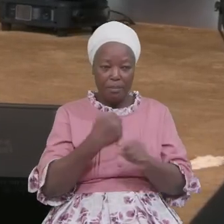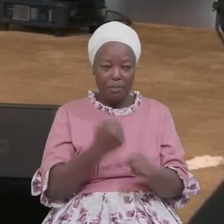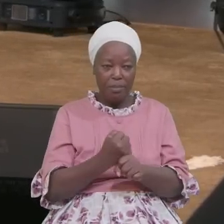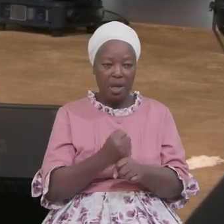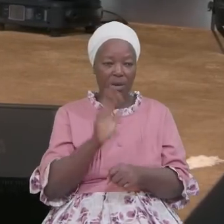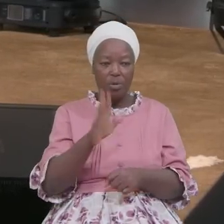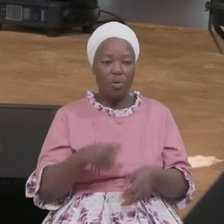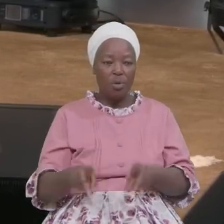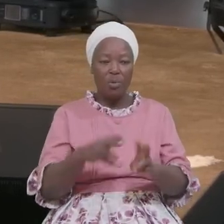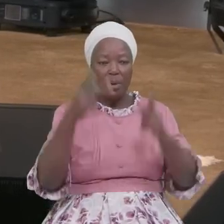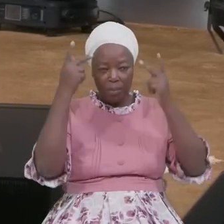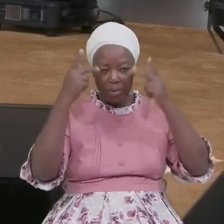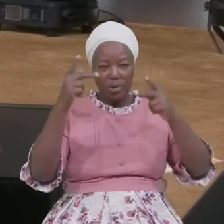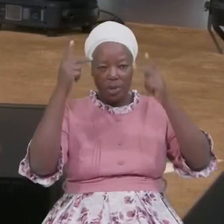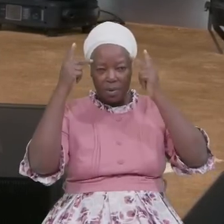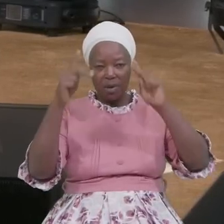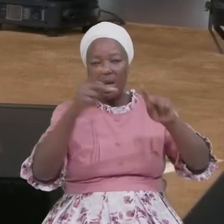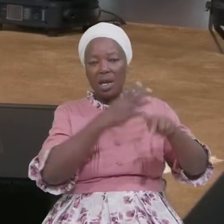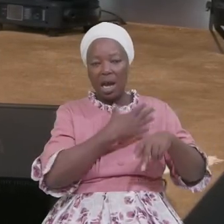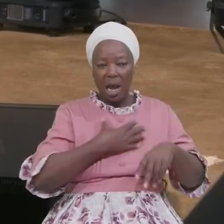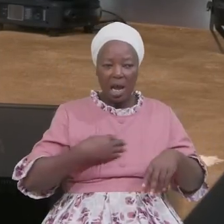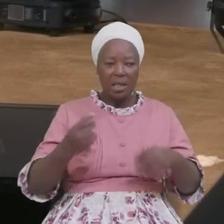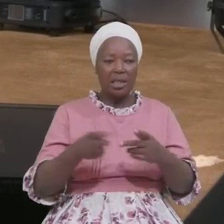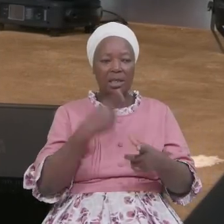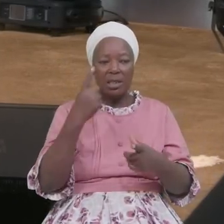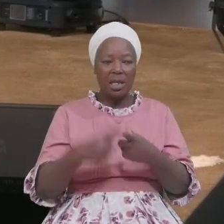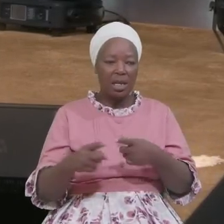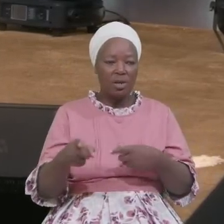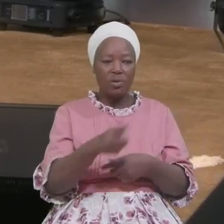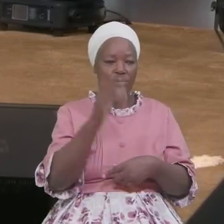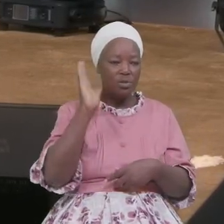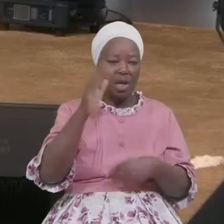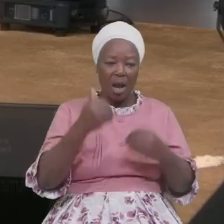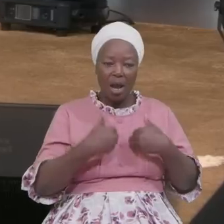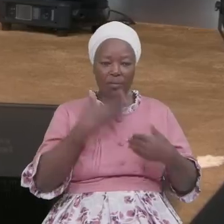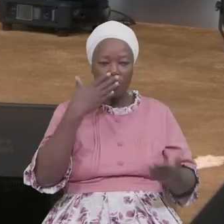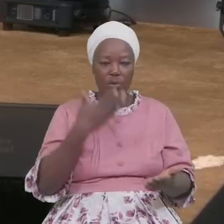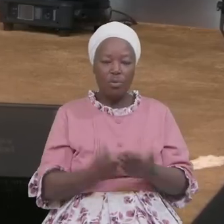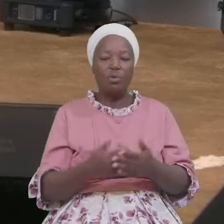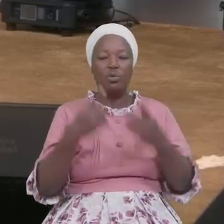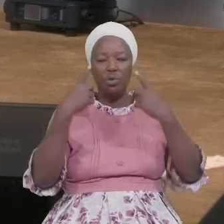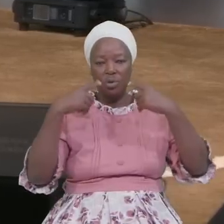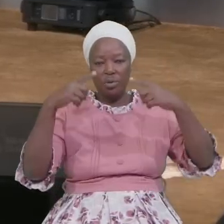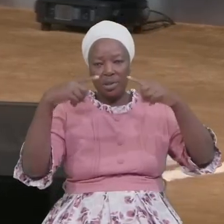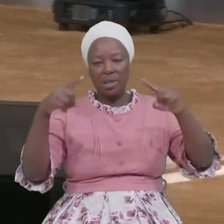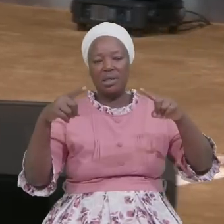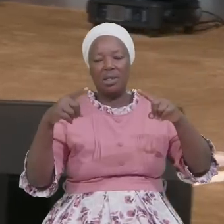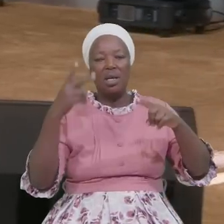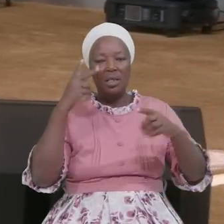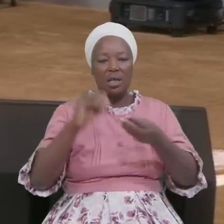way prosperous, and then thou shalt have good success. Look at